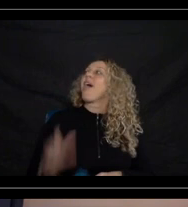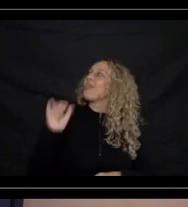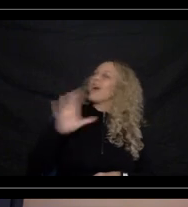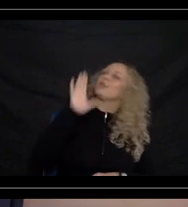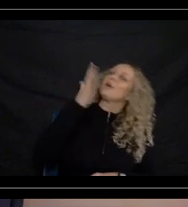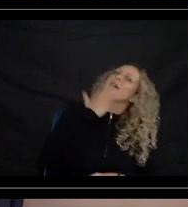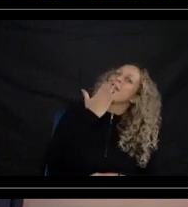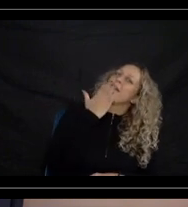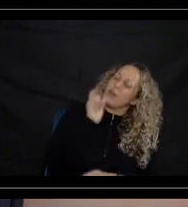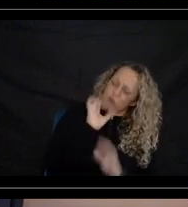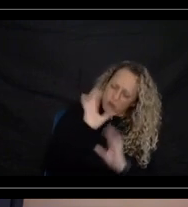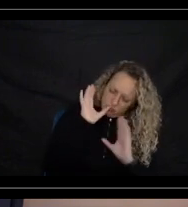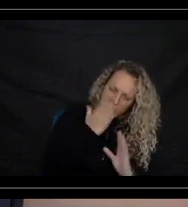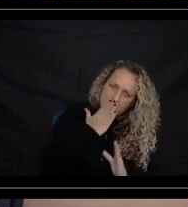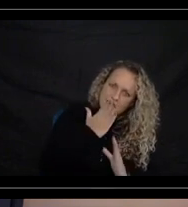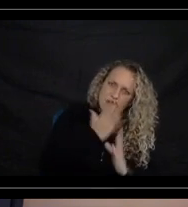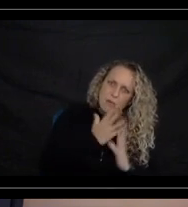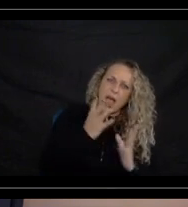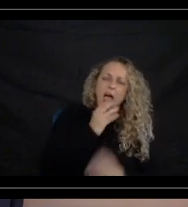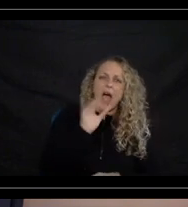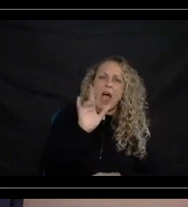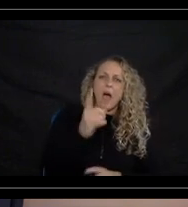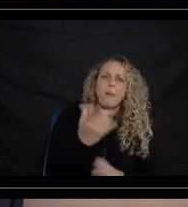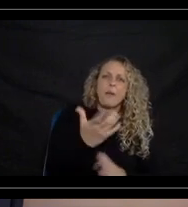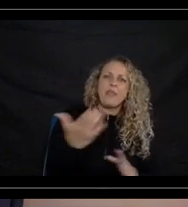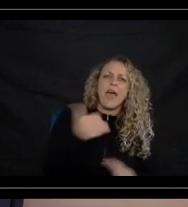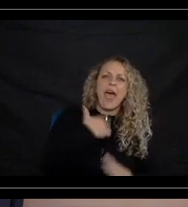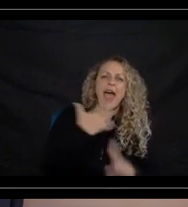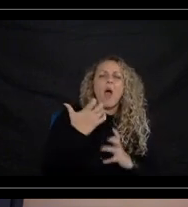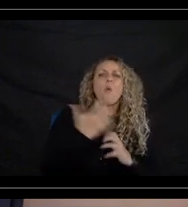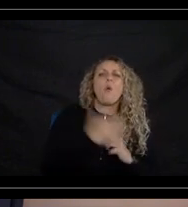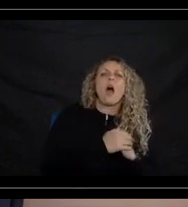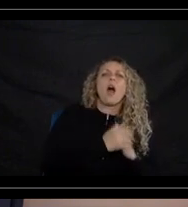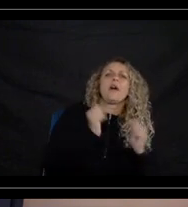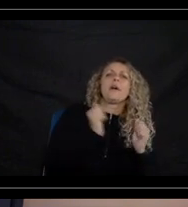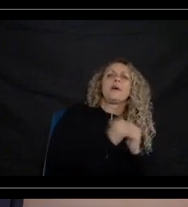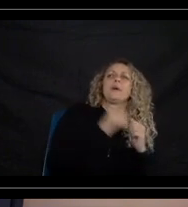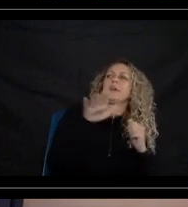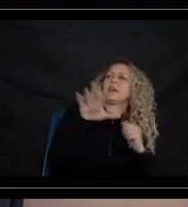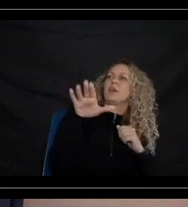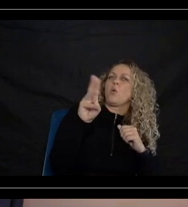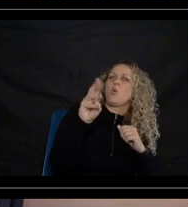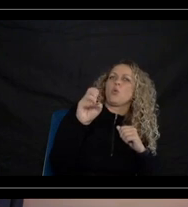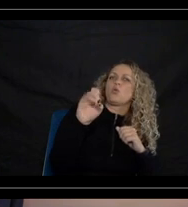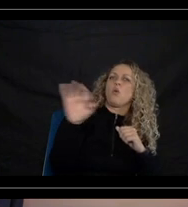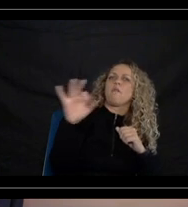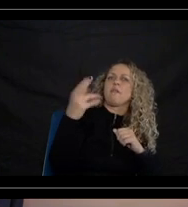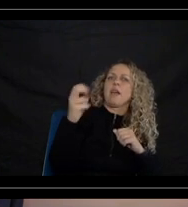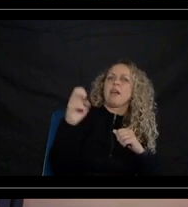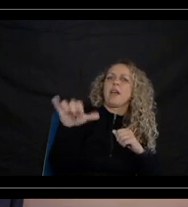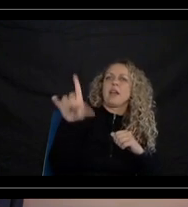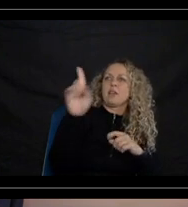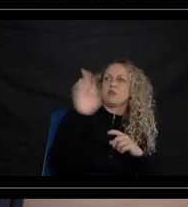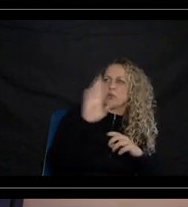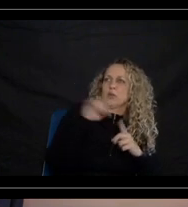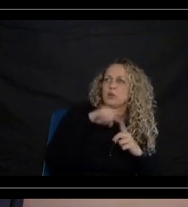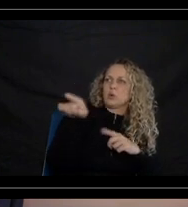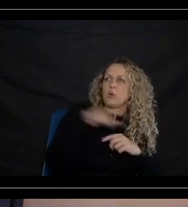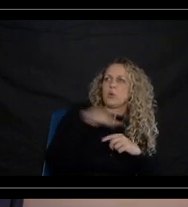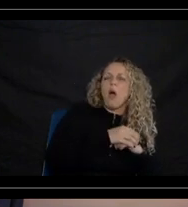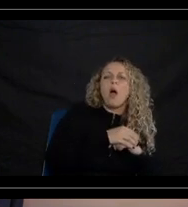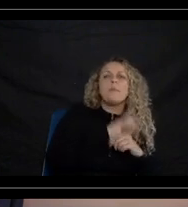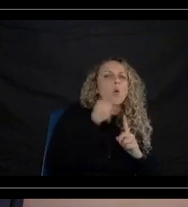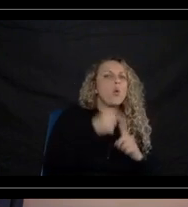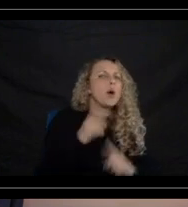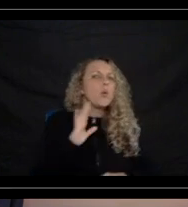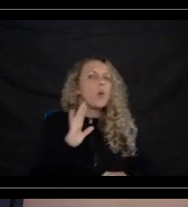Thank you. That's real great. And one more thing. I want to, with Mr. Woodrow Hayes, this question is directly to you. When